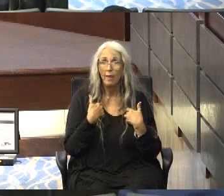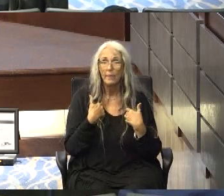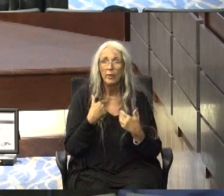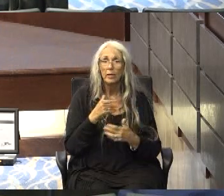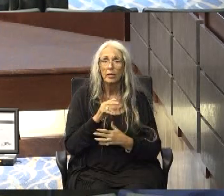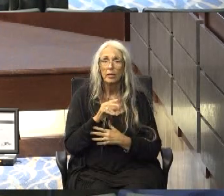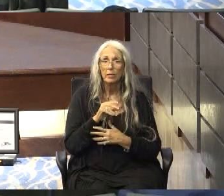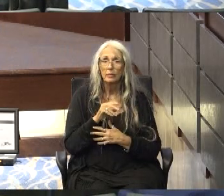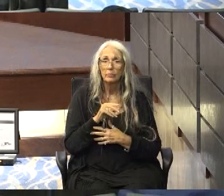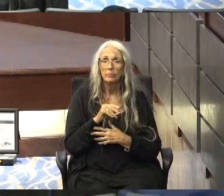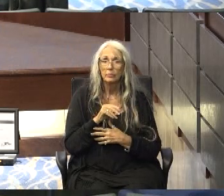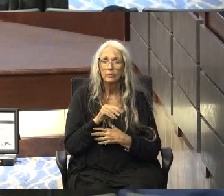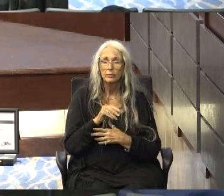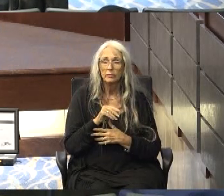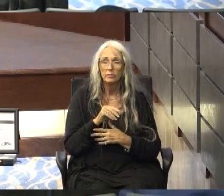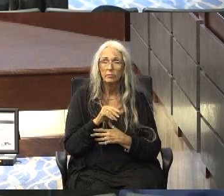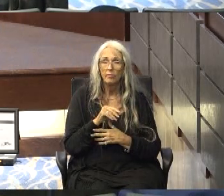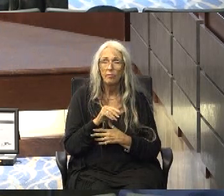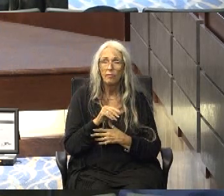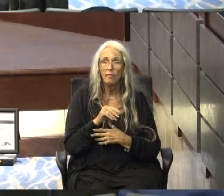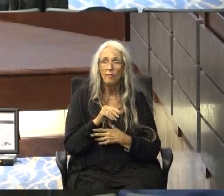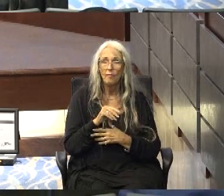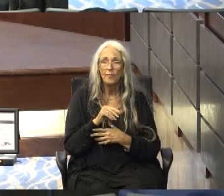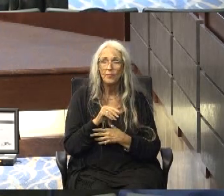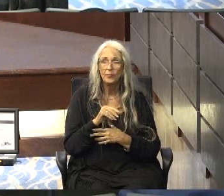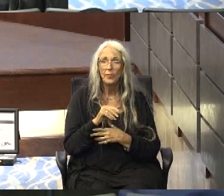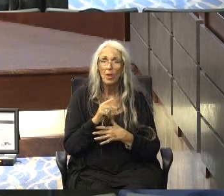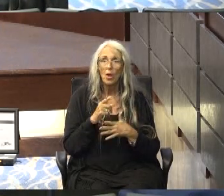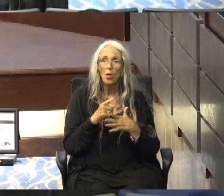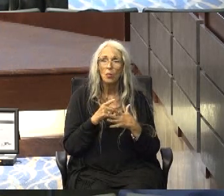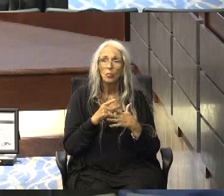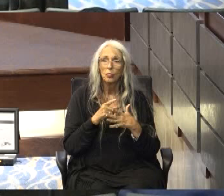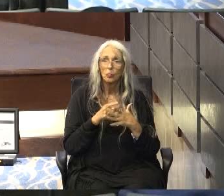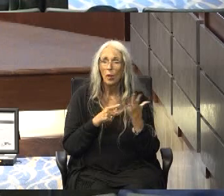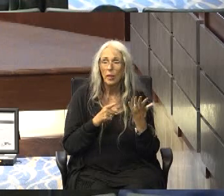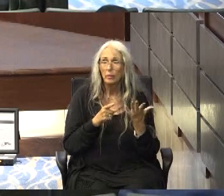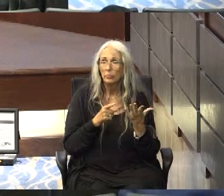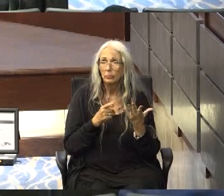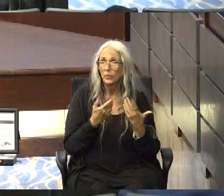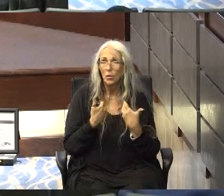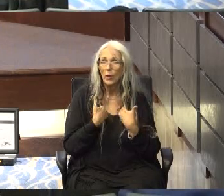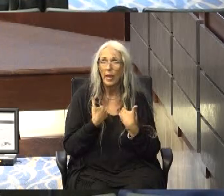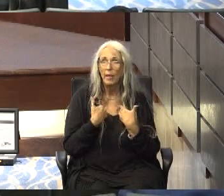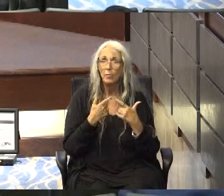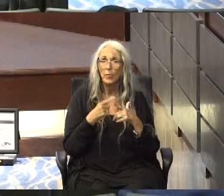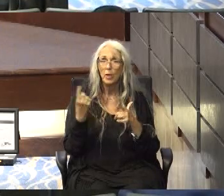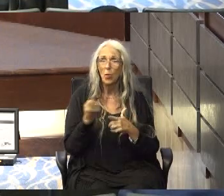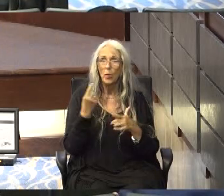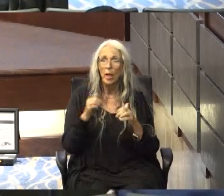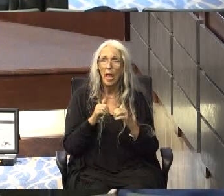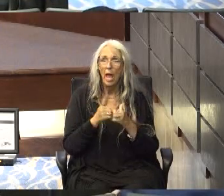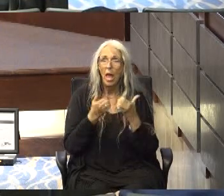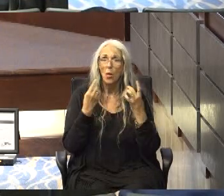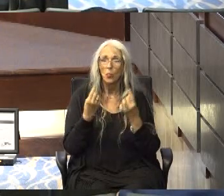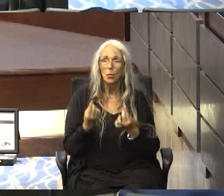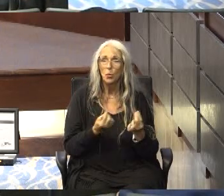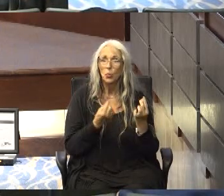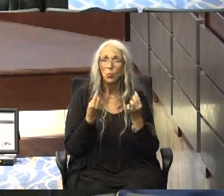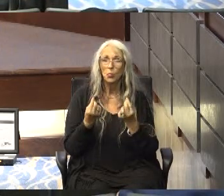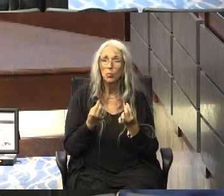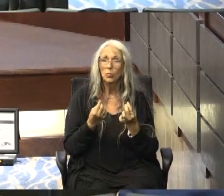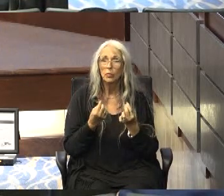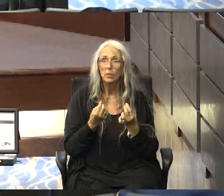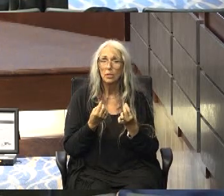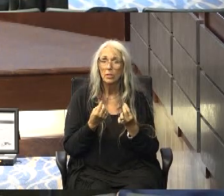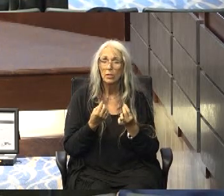know what's in your purse, but what that we don't have. But the only way we're going to do this is if we kind